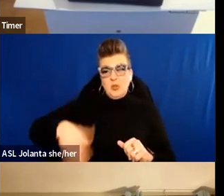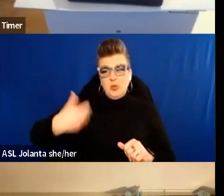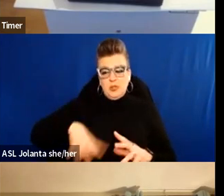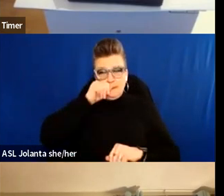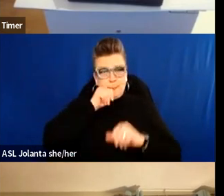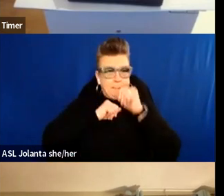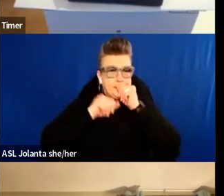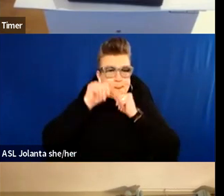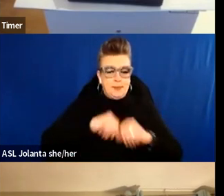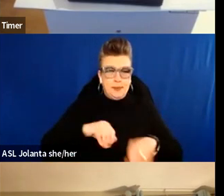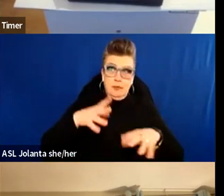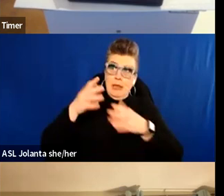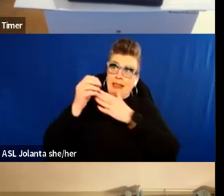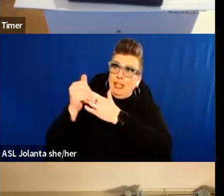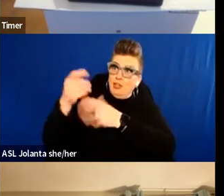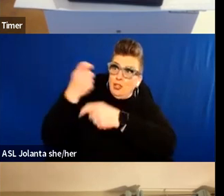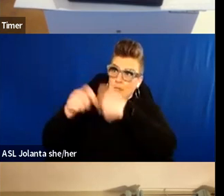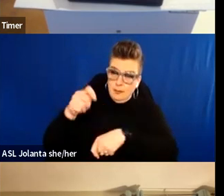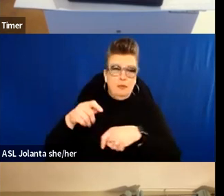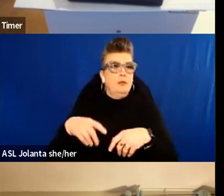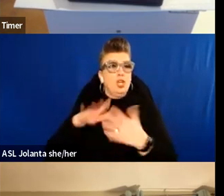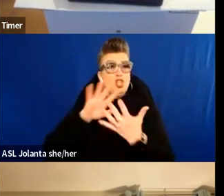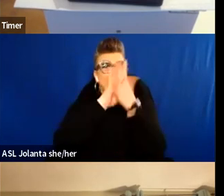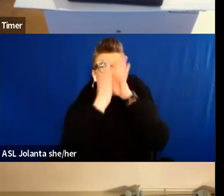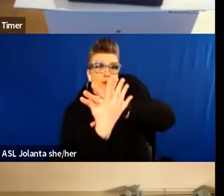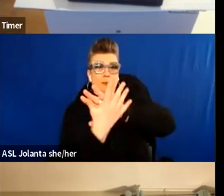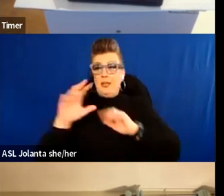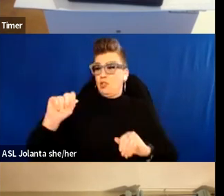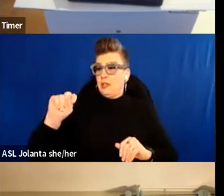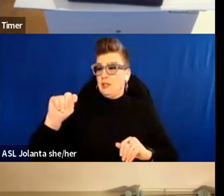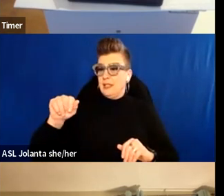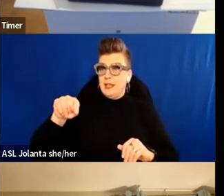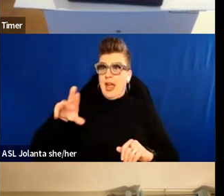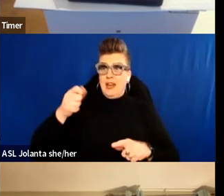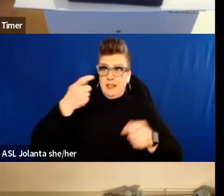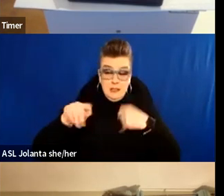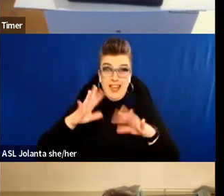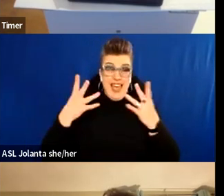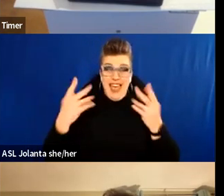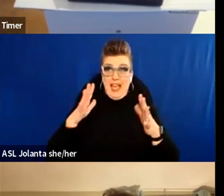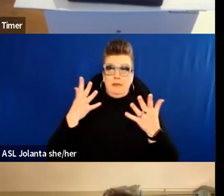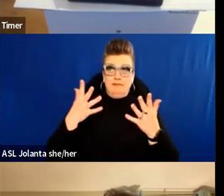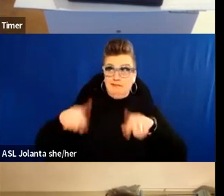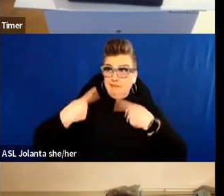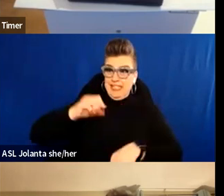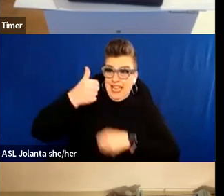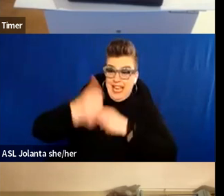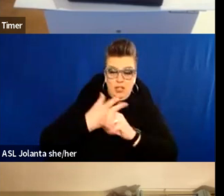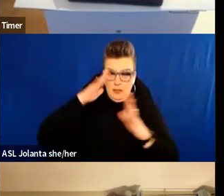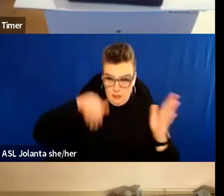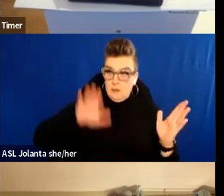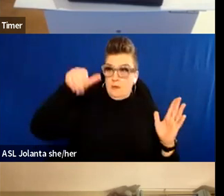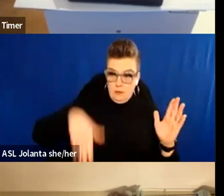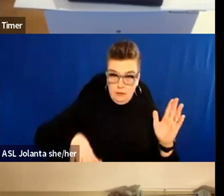leadership turnaround and transformation status and general inconsistency has plagued us for over 10 years it seems that madison just can't catch a break